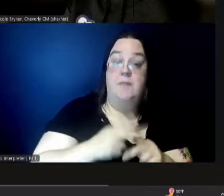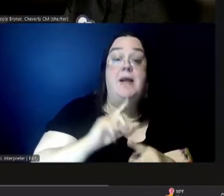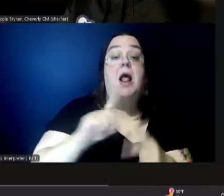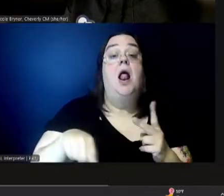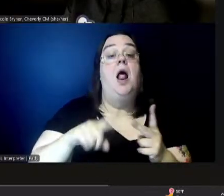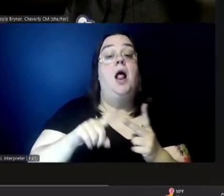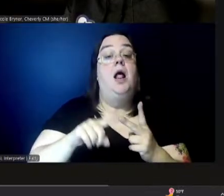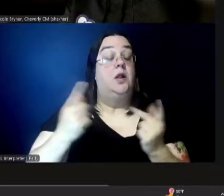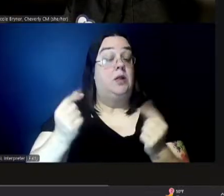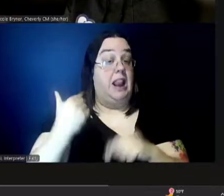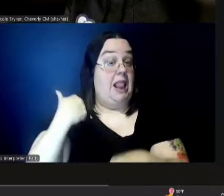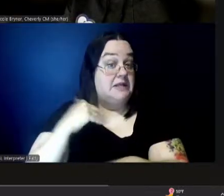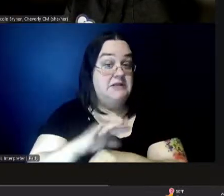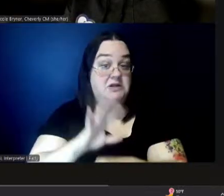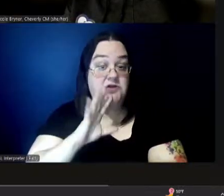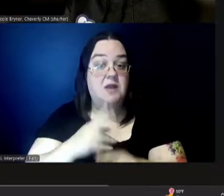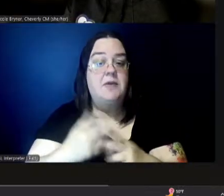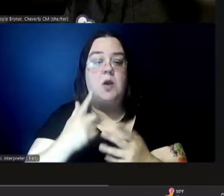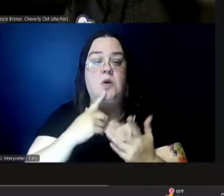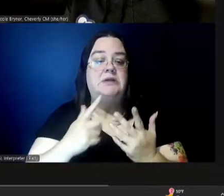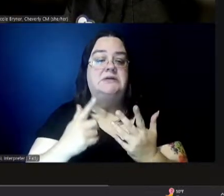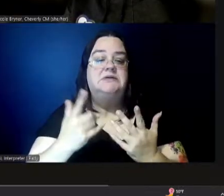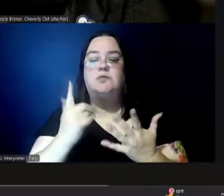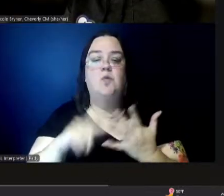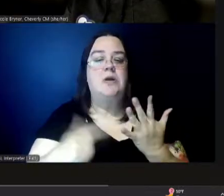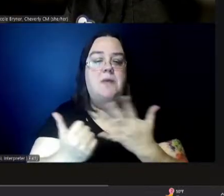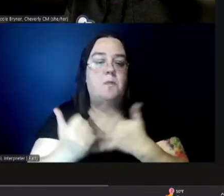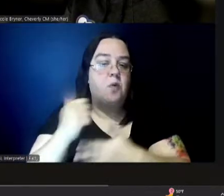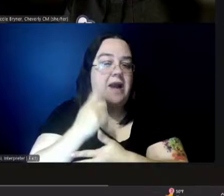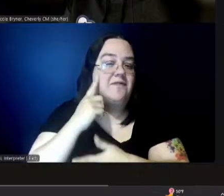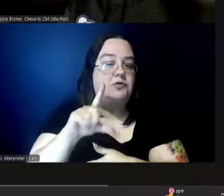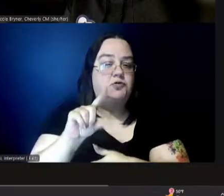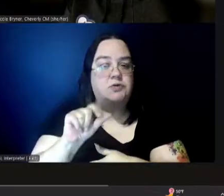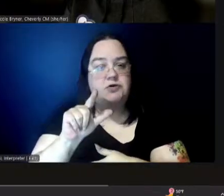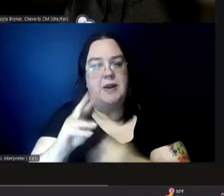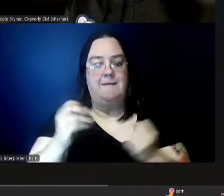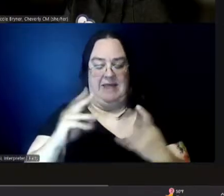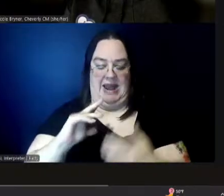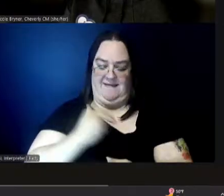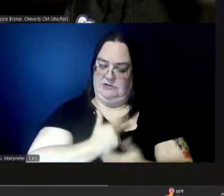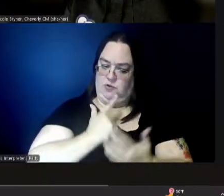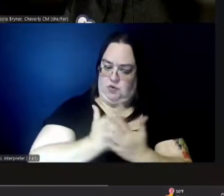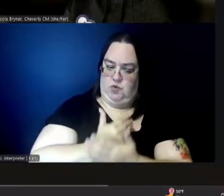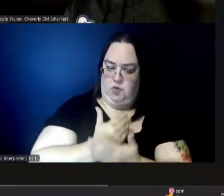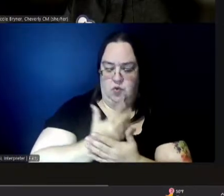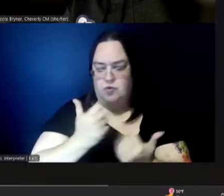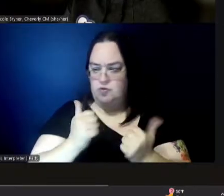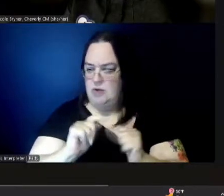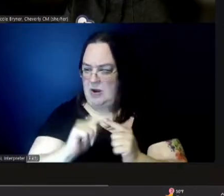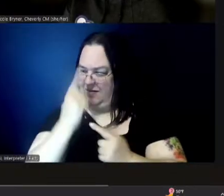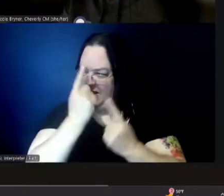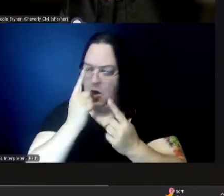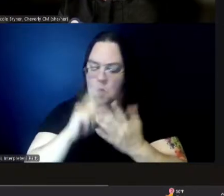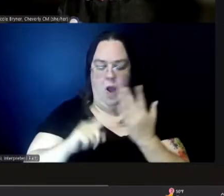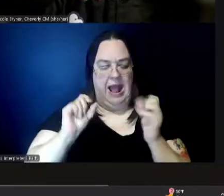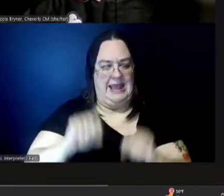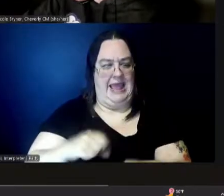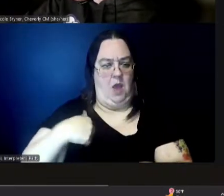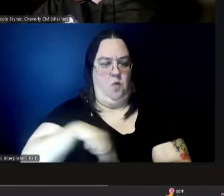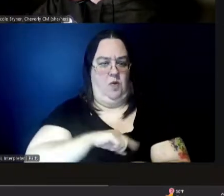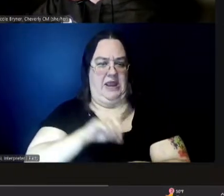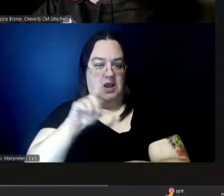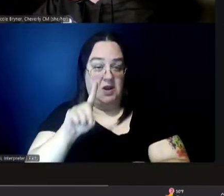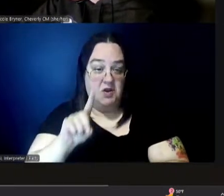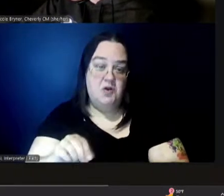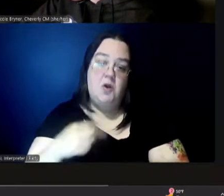around sort of priorities for 2026. A lot of us are new, want to sort of think about what the planning board could do. We have a lot of ideas, but I'm sure you do too.